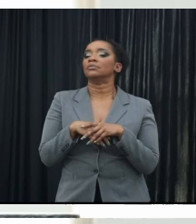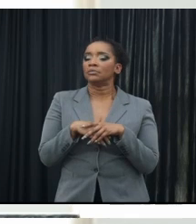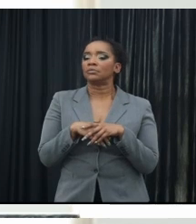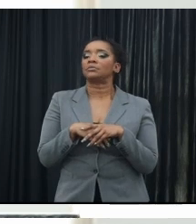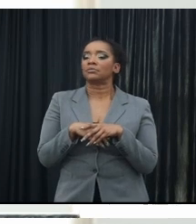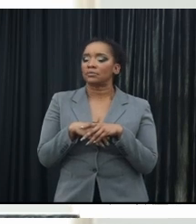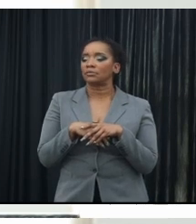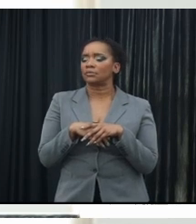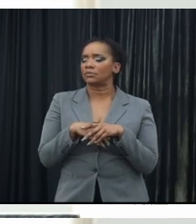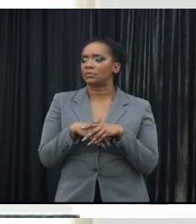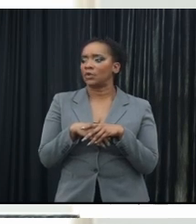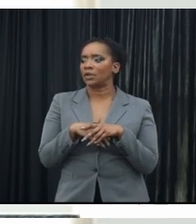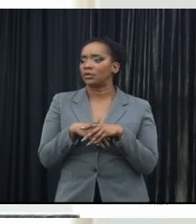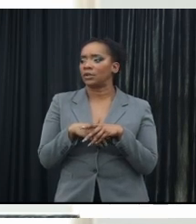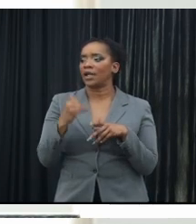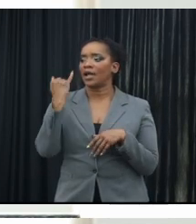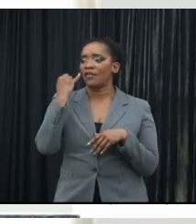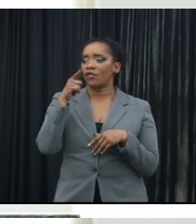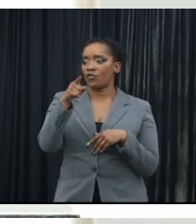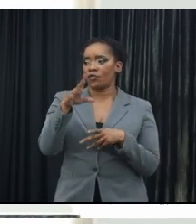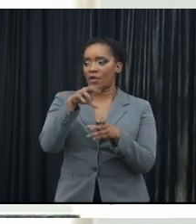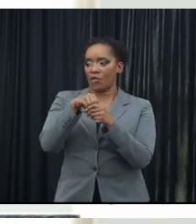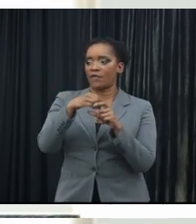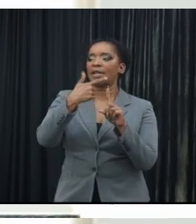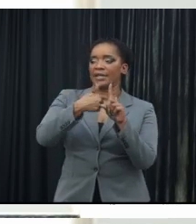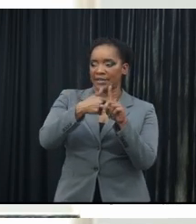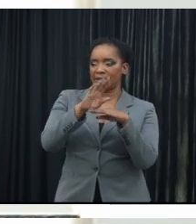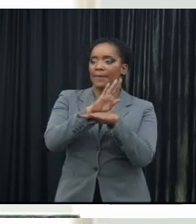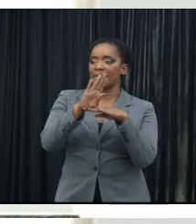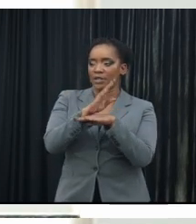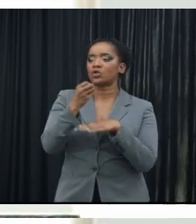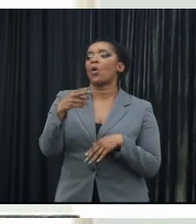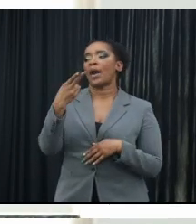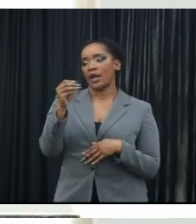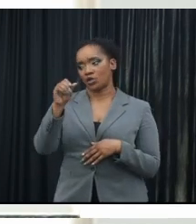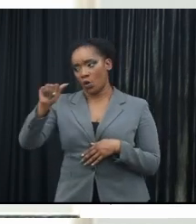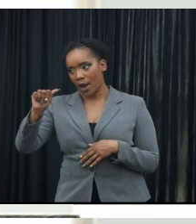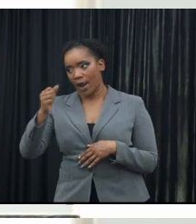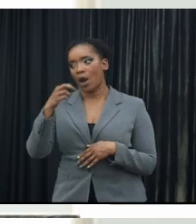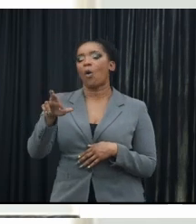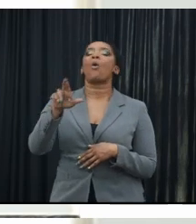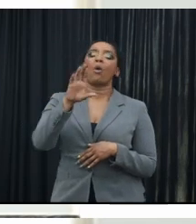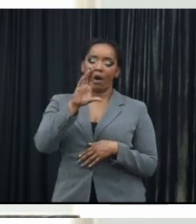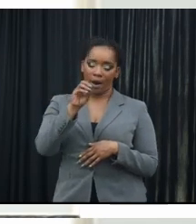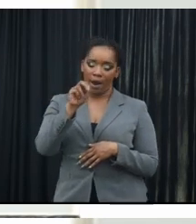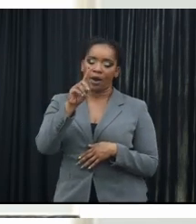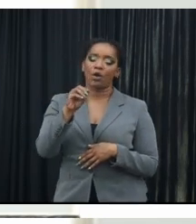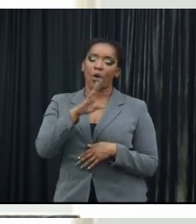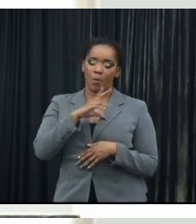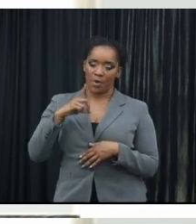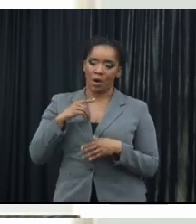you're on an HOA or condo board, HUD has issued some really comprehensive guidance over the years on this subject.